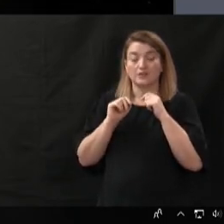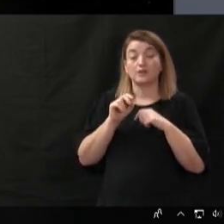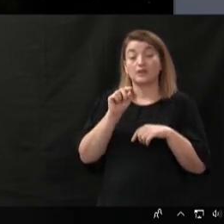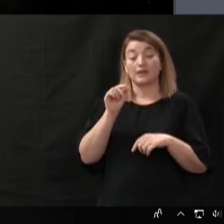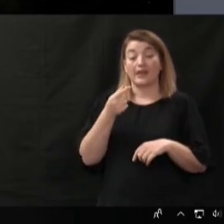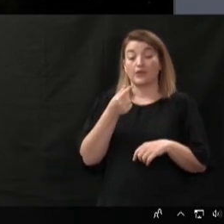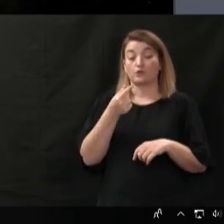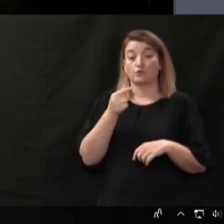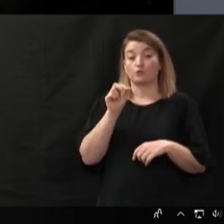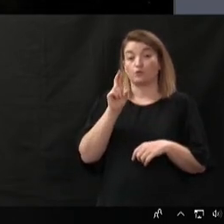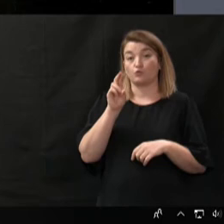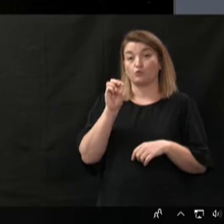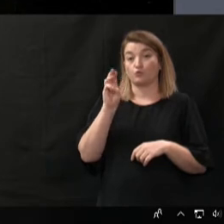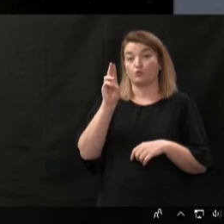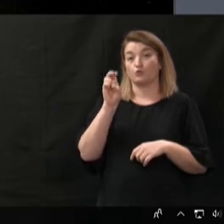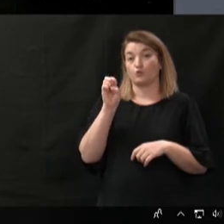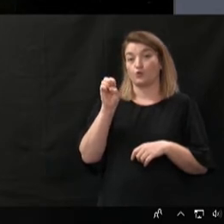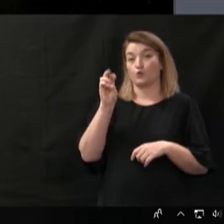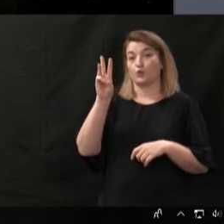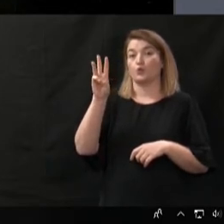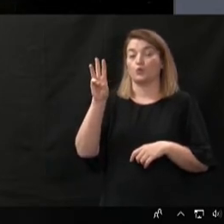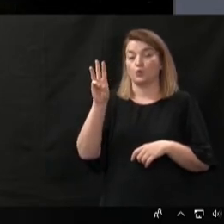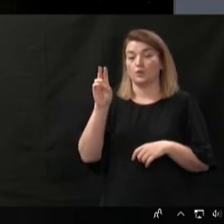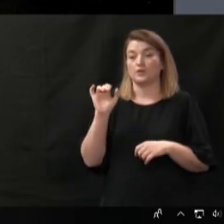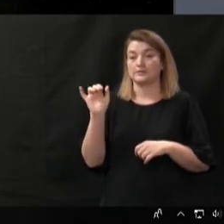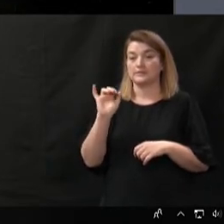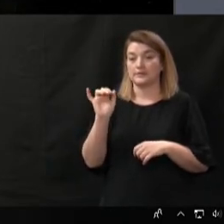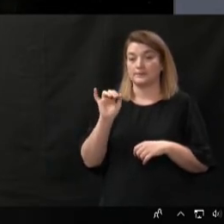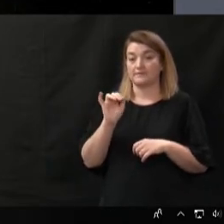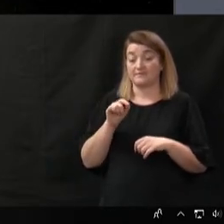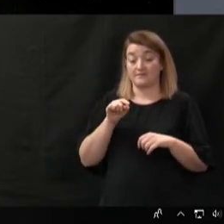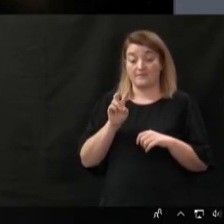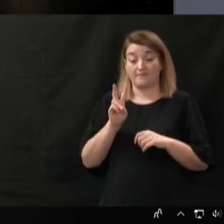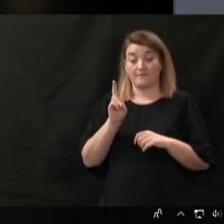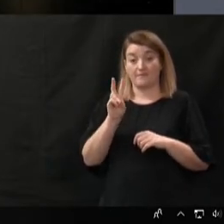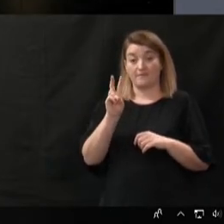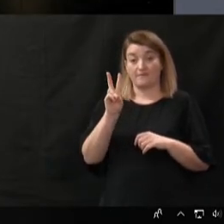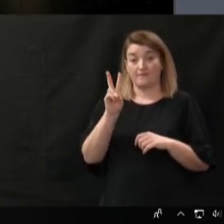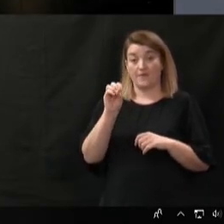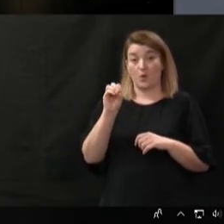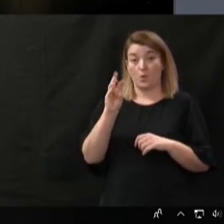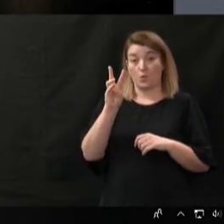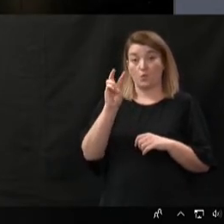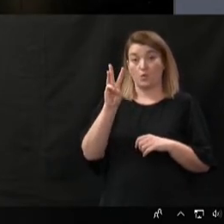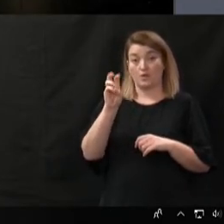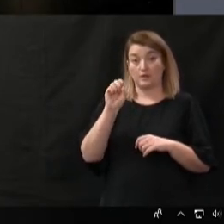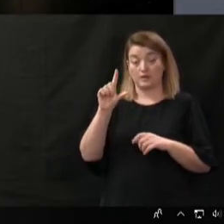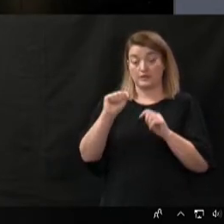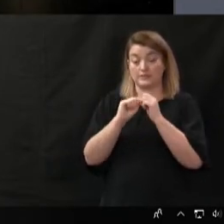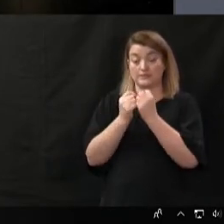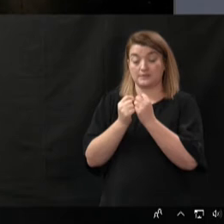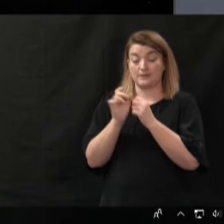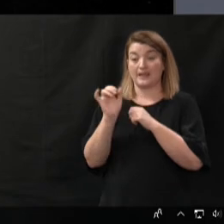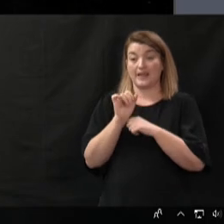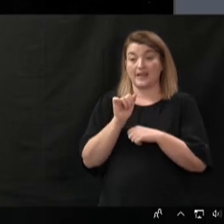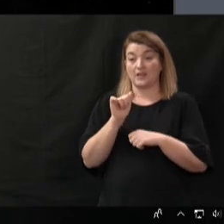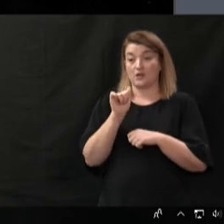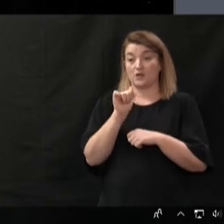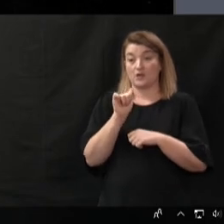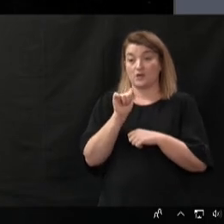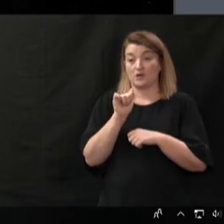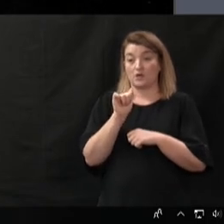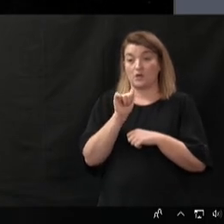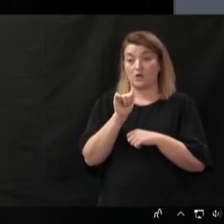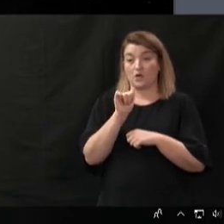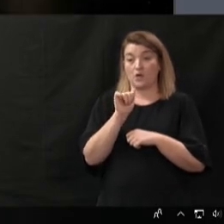grew. And this vowel team, the same thing. It says you, like in argue, and